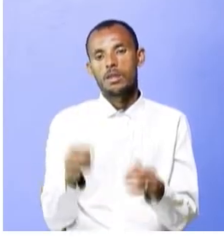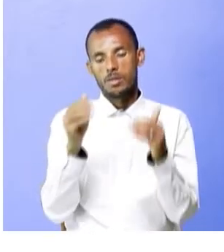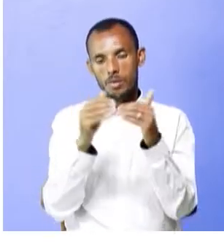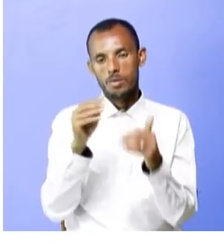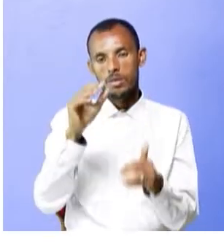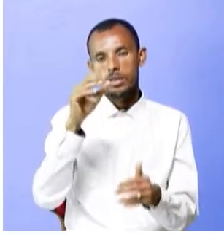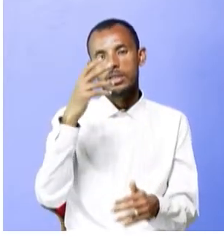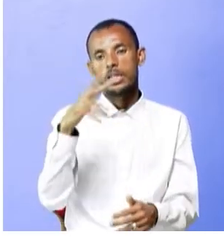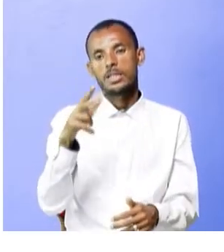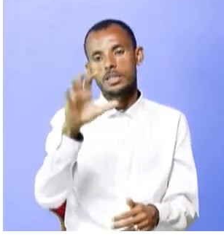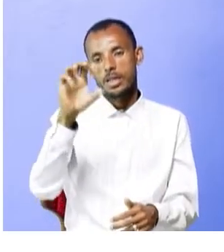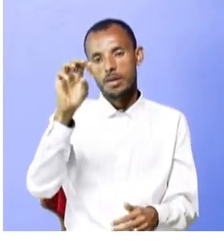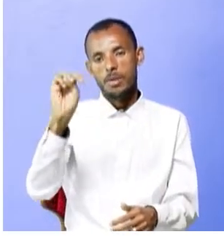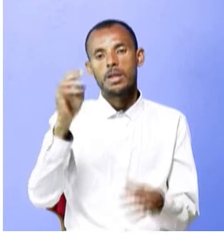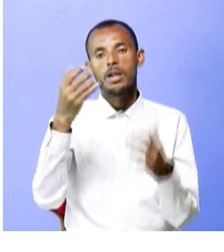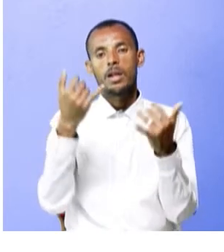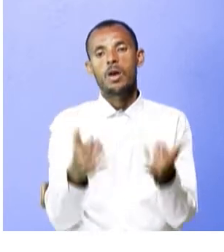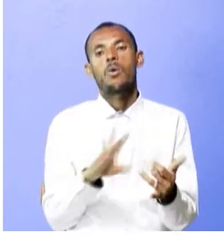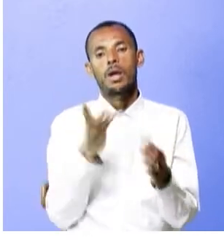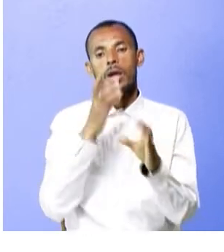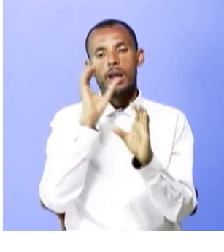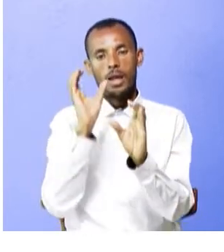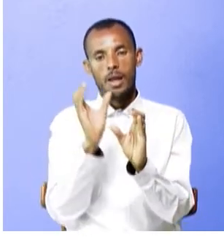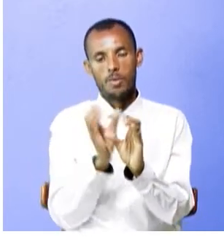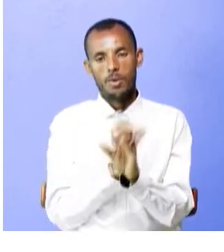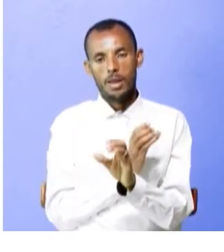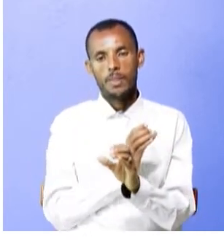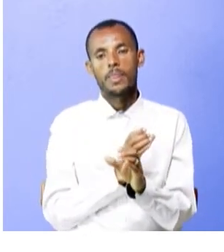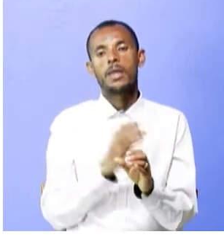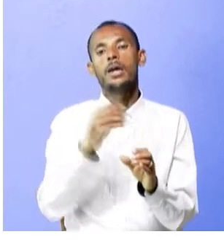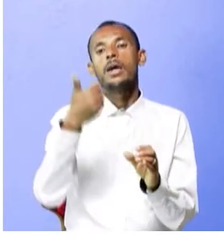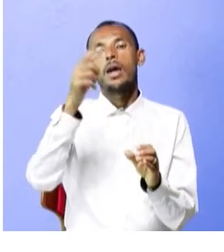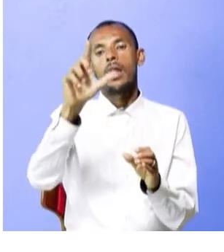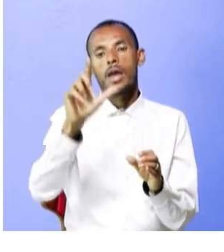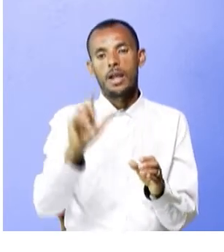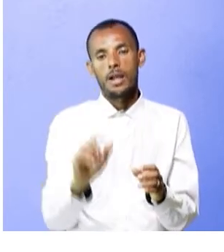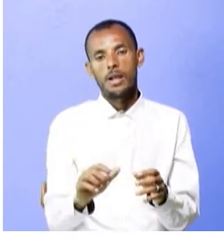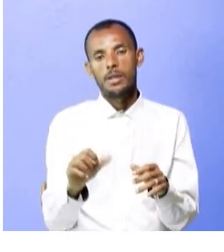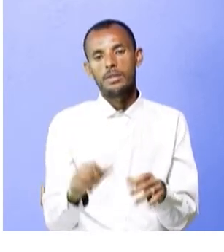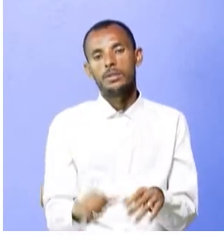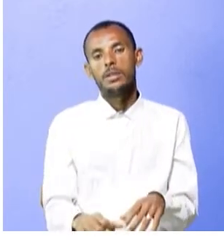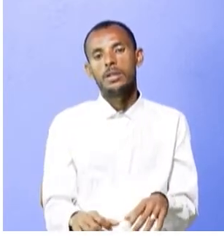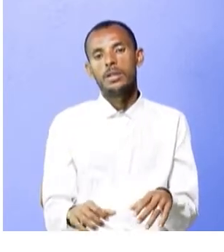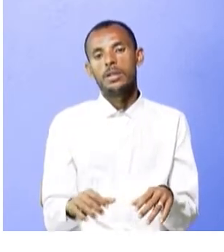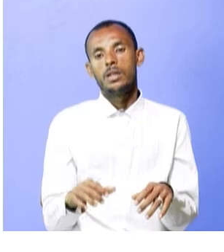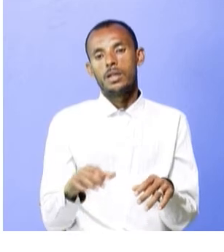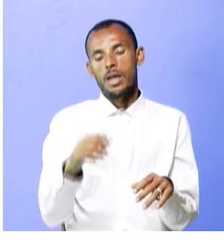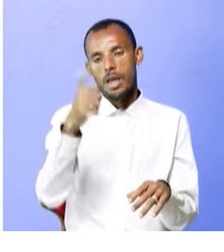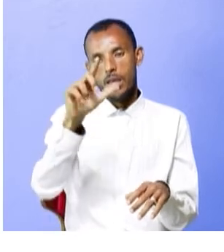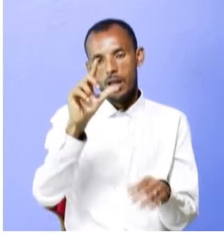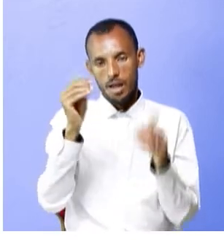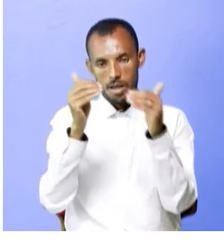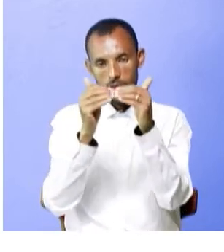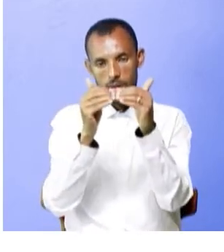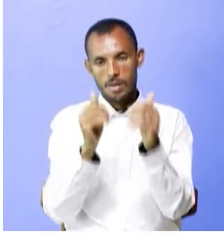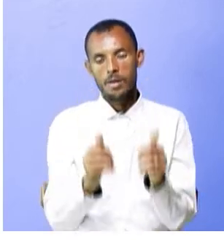centimeter. So now we can calculate the lateral surface area. The lateral surface area